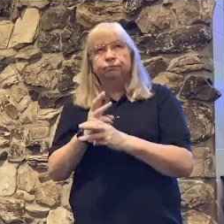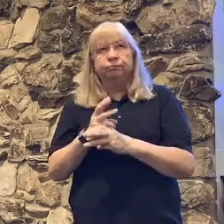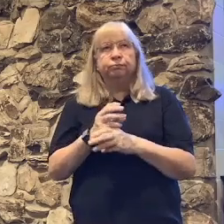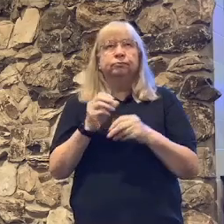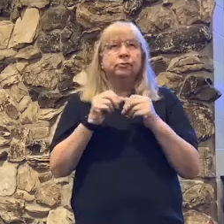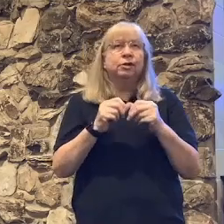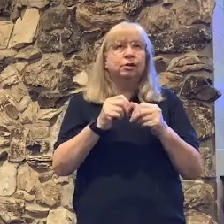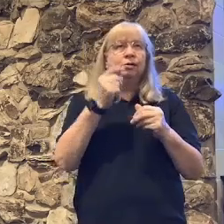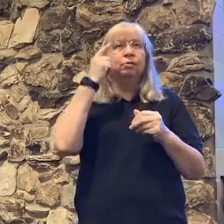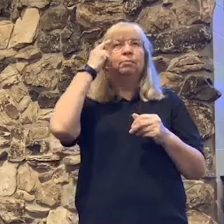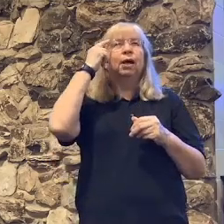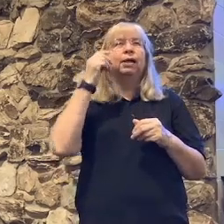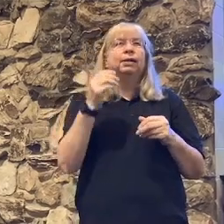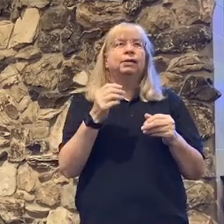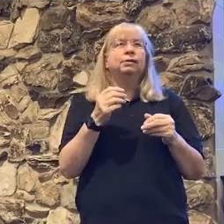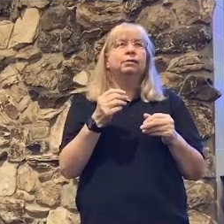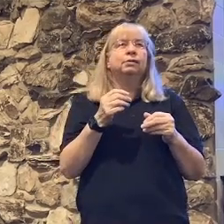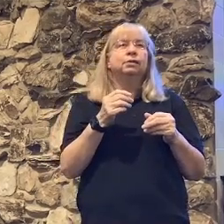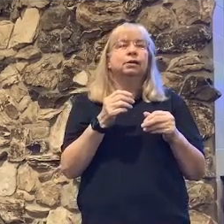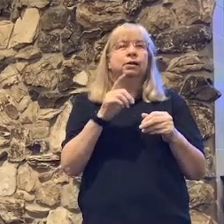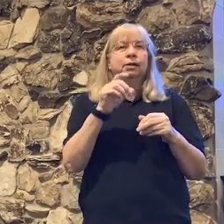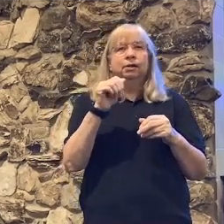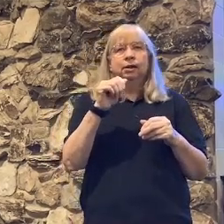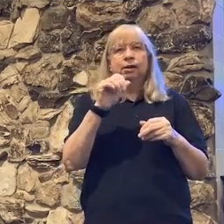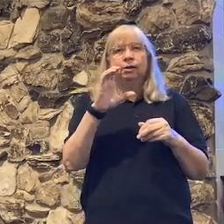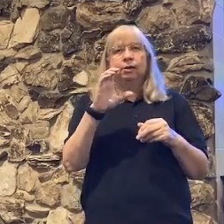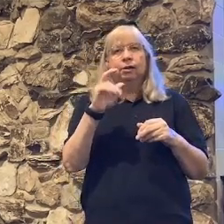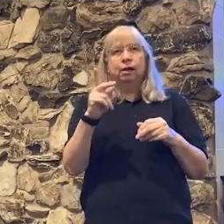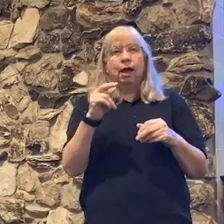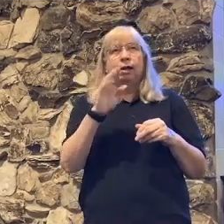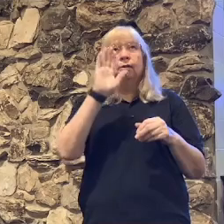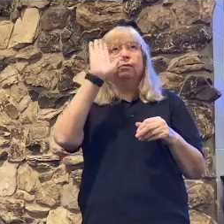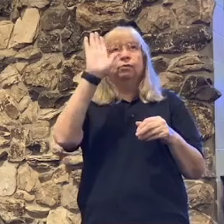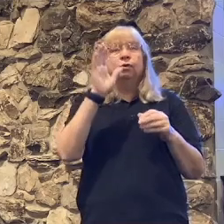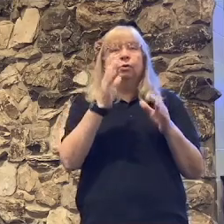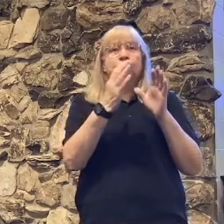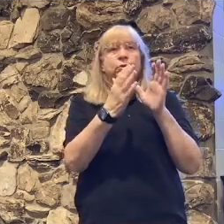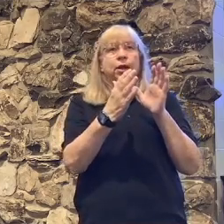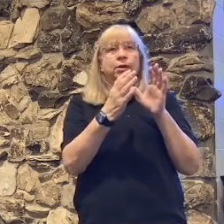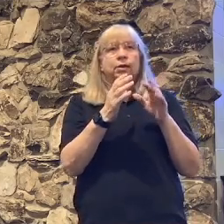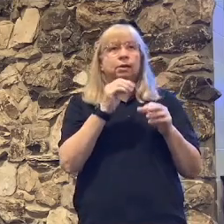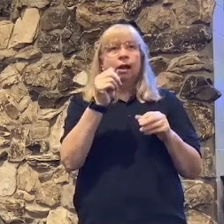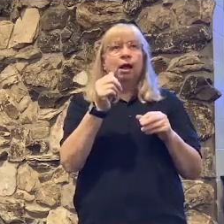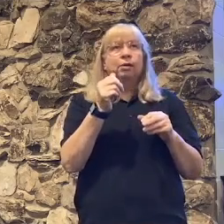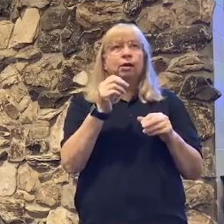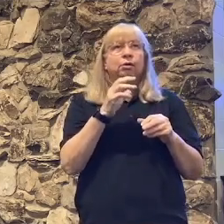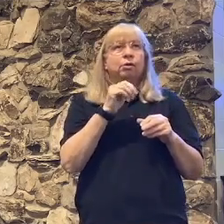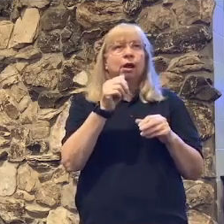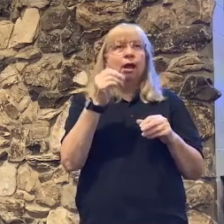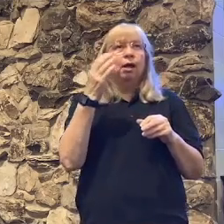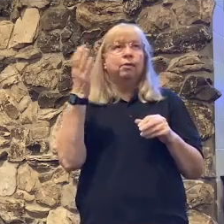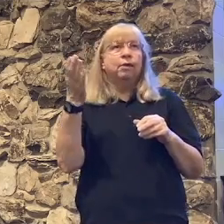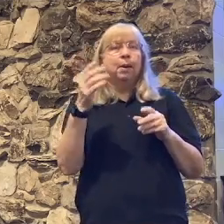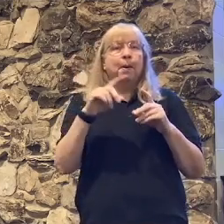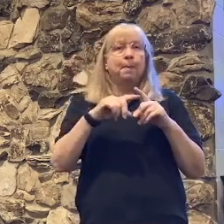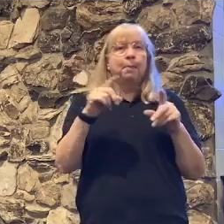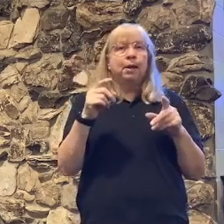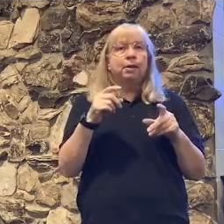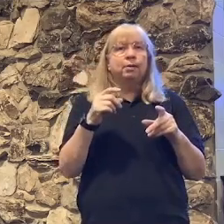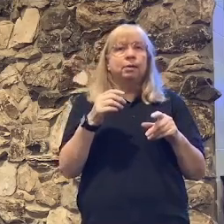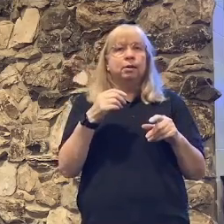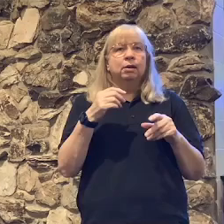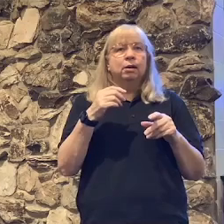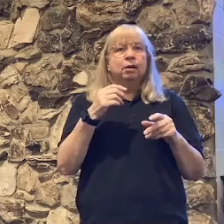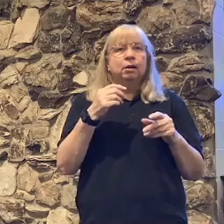of the lack of your presence. Not that you're not there, but lack that we see it,